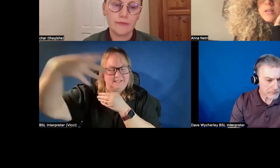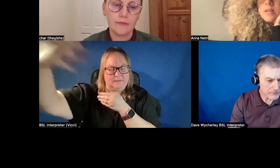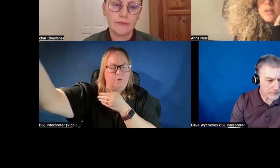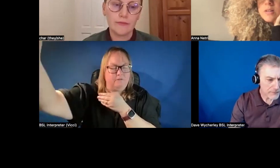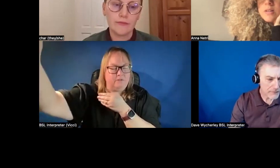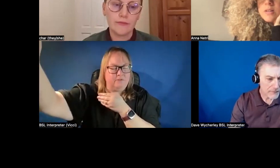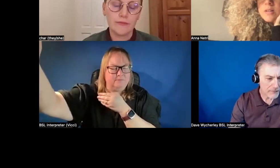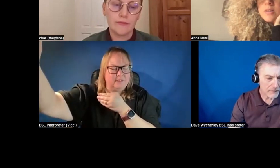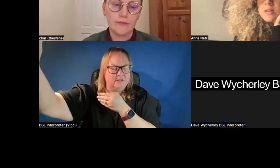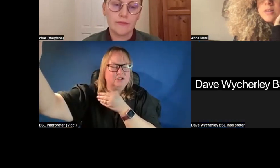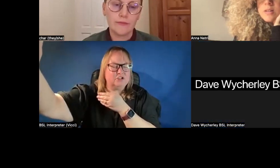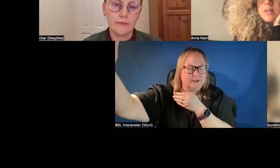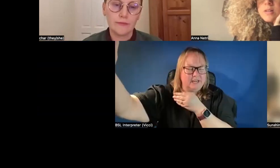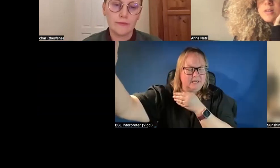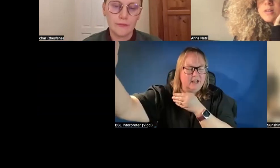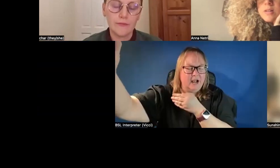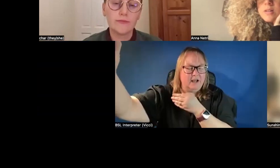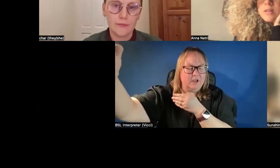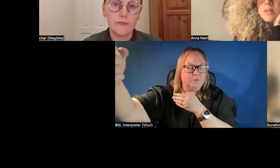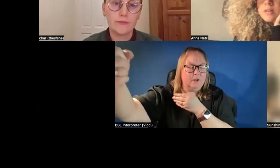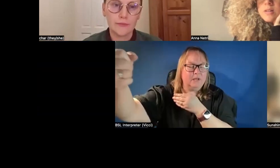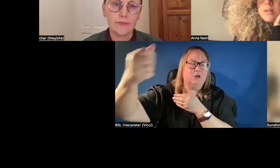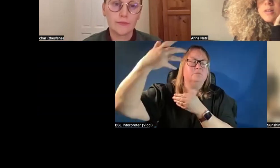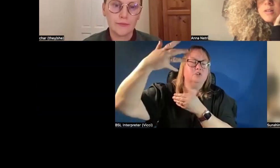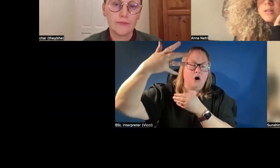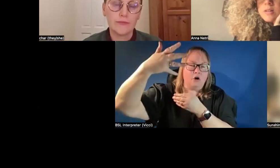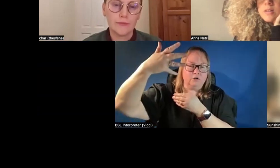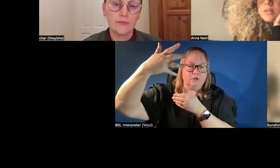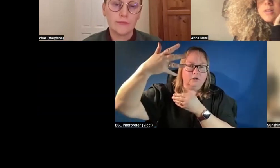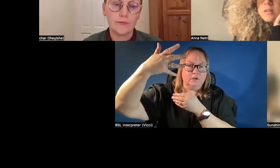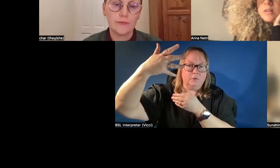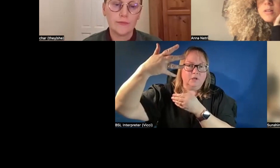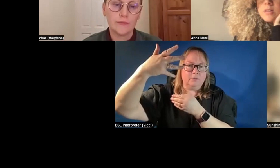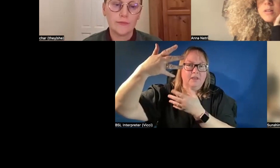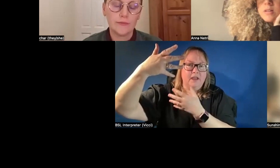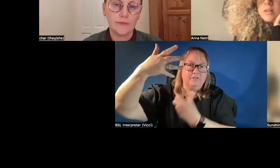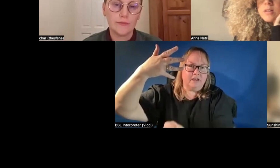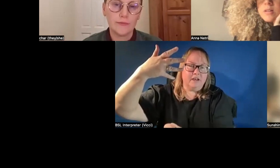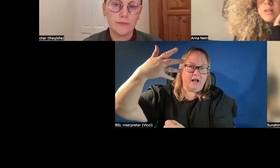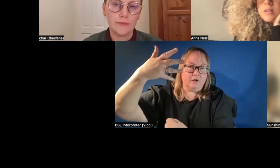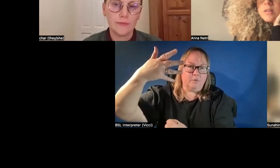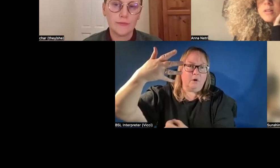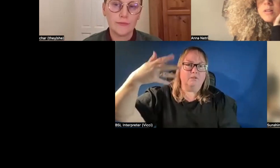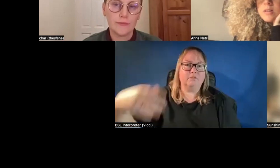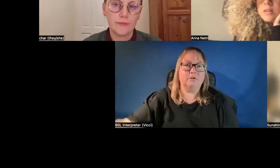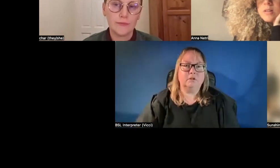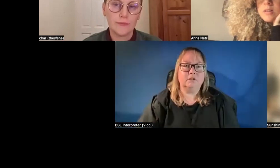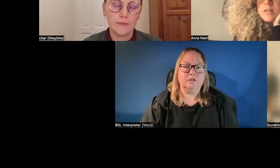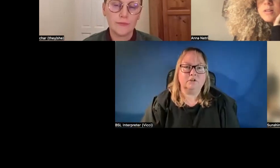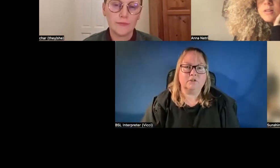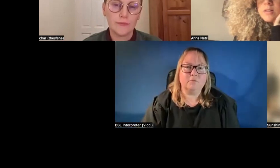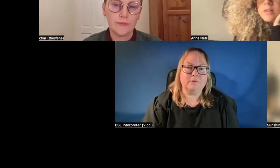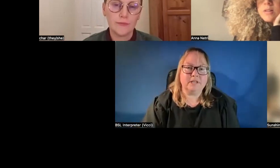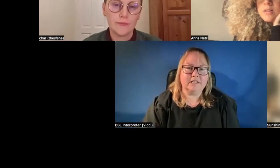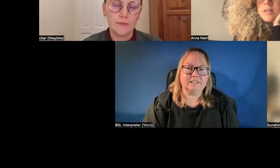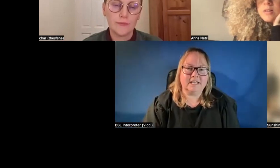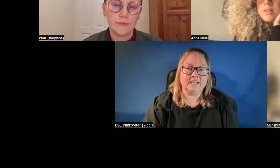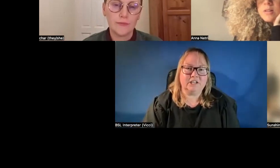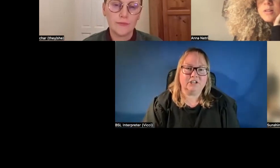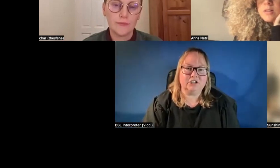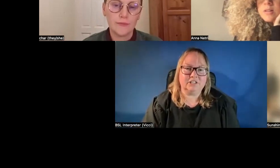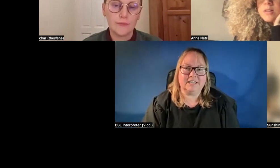it takes them off the screen, and then when he comes on, he'll be there, and then I'll go off. So at the moment,